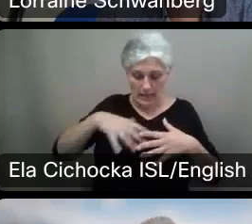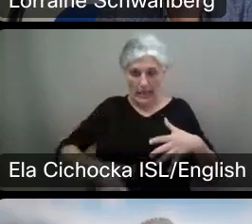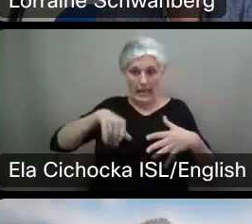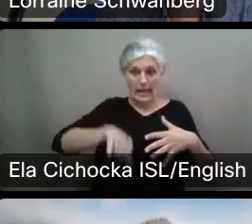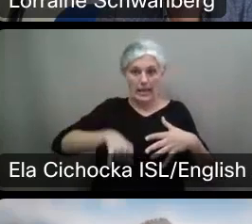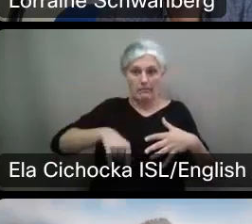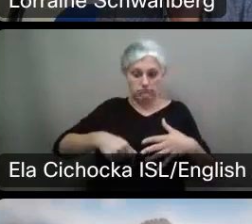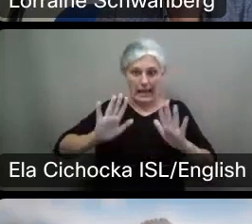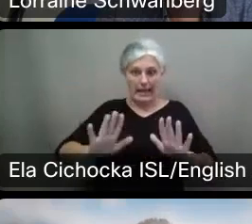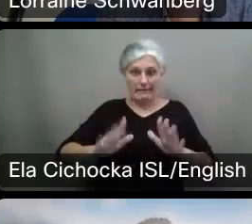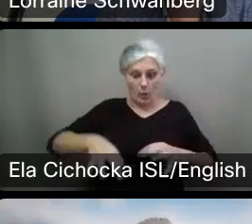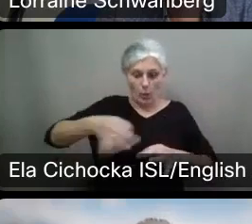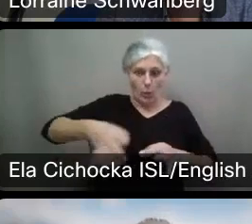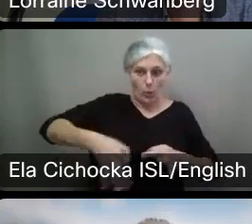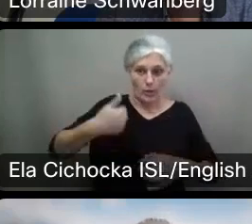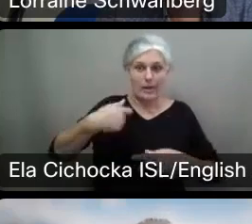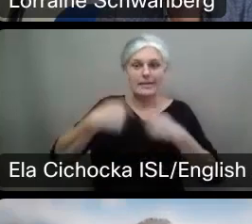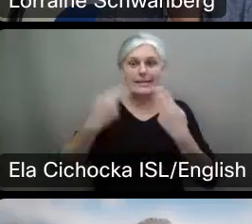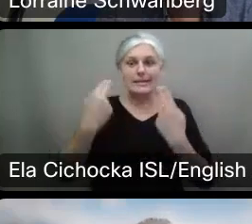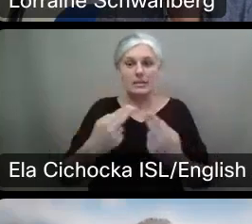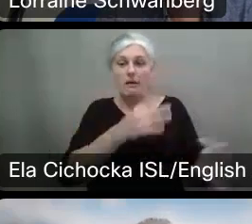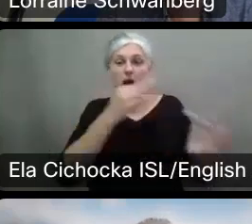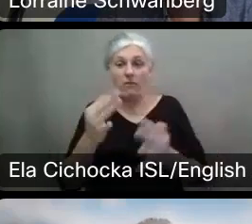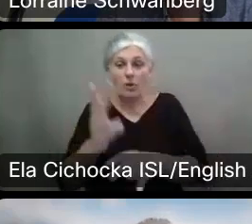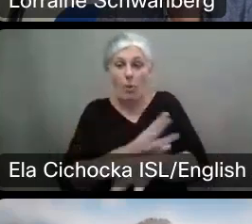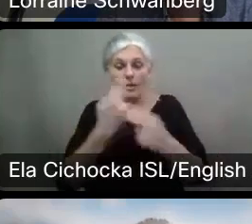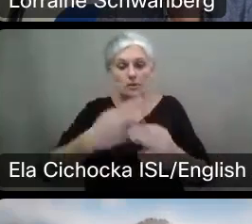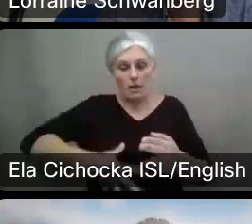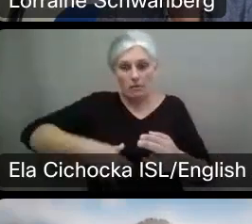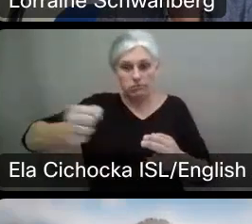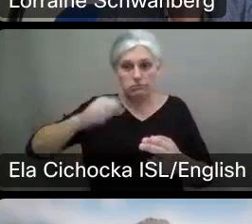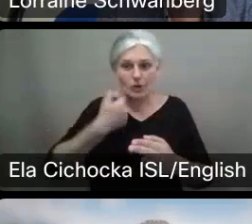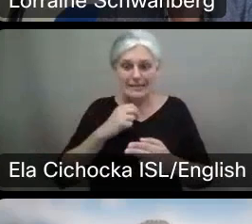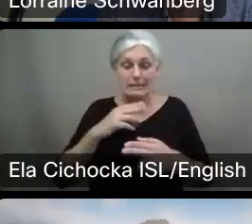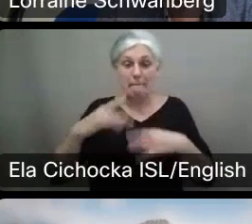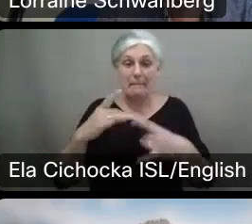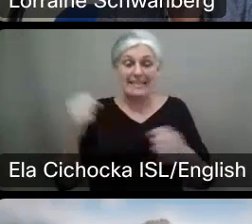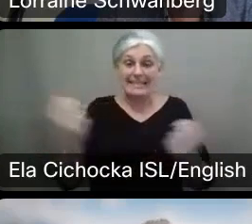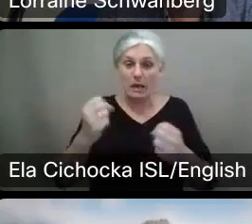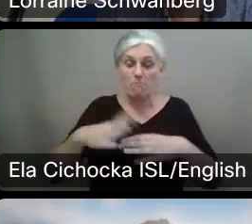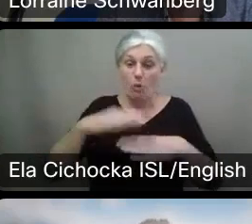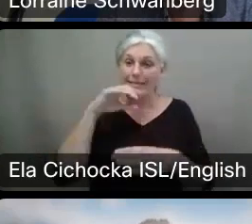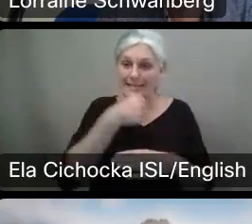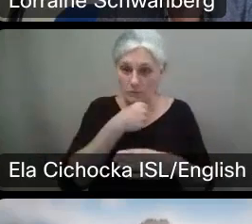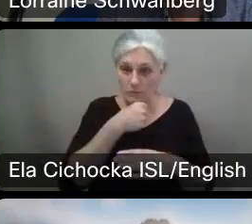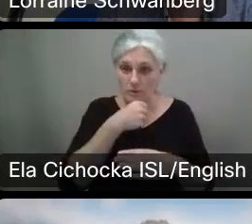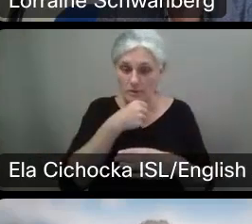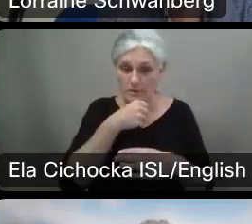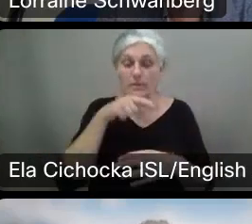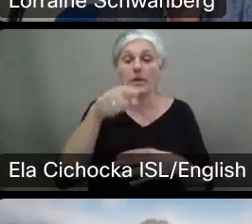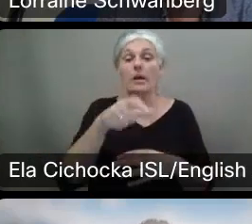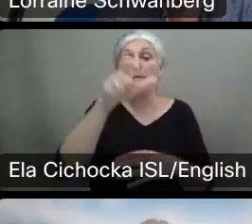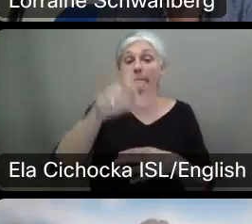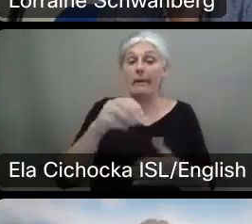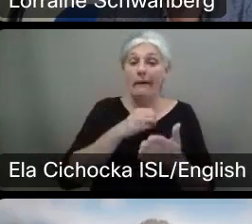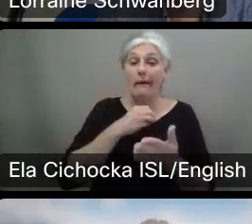cavity and need to be removed because they will frequently give rise to symptoms. So a scenario in which a patient has